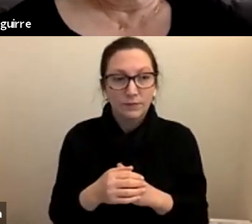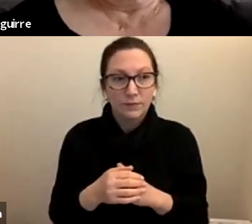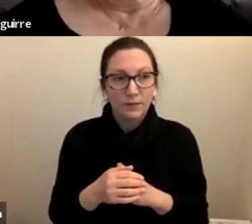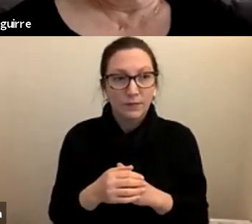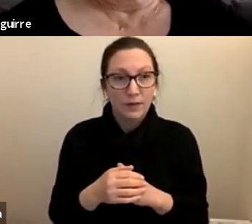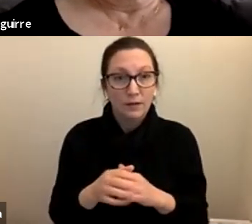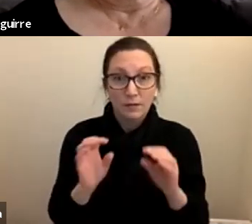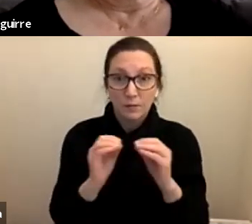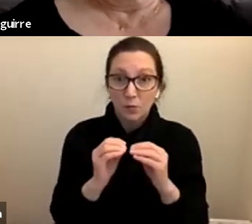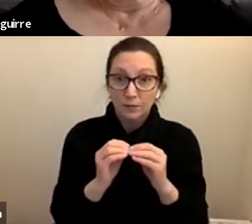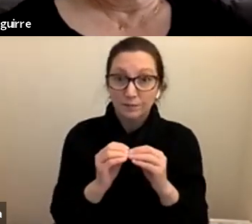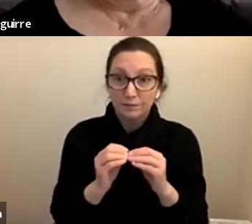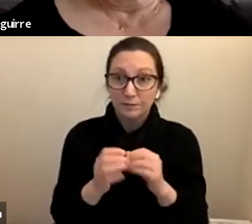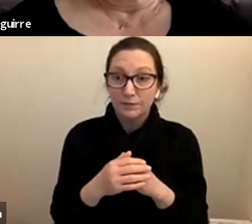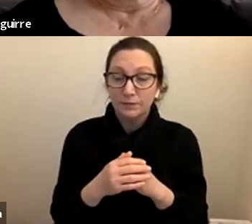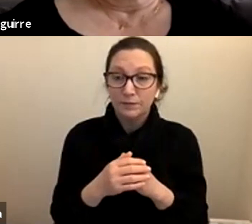Anything else?